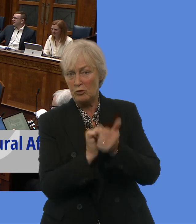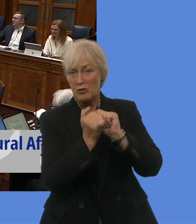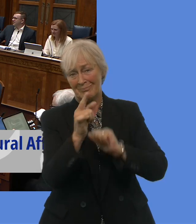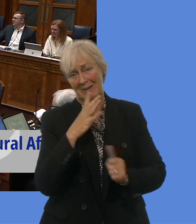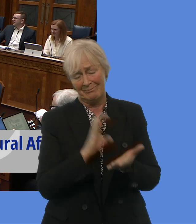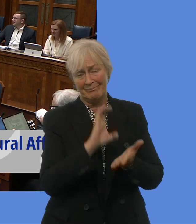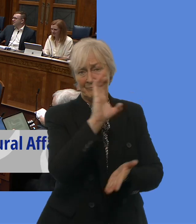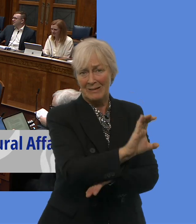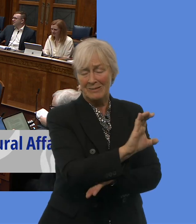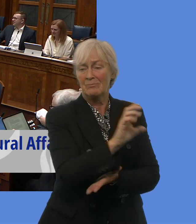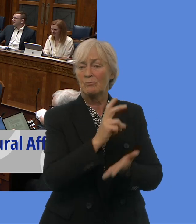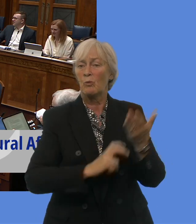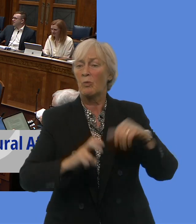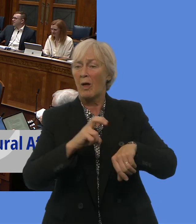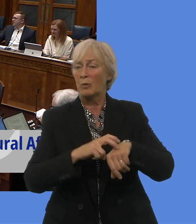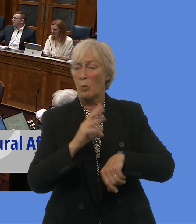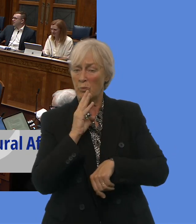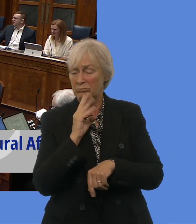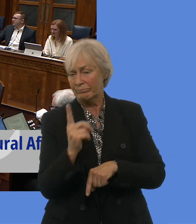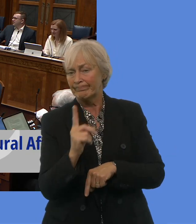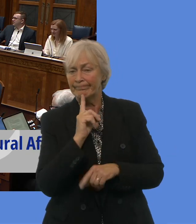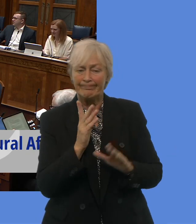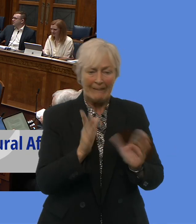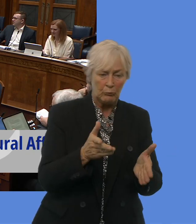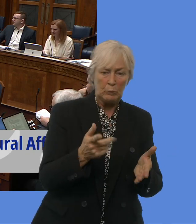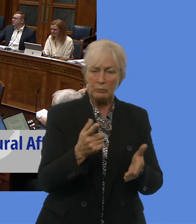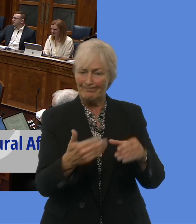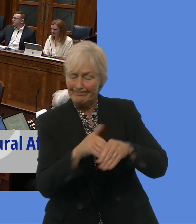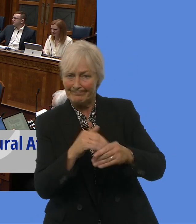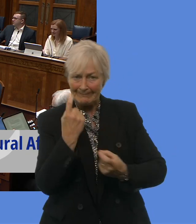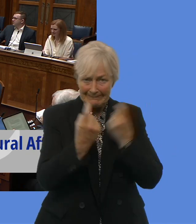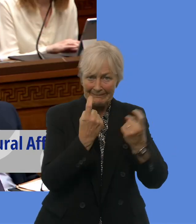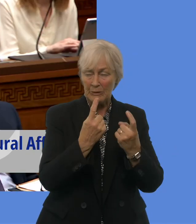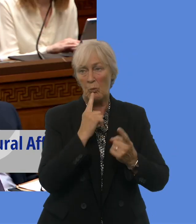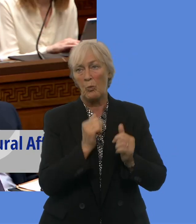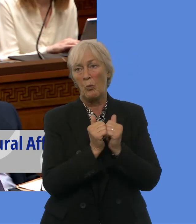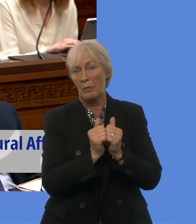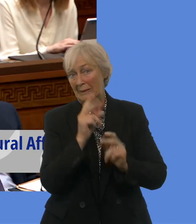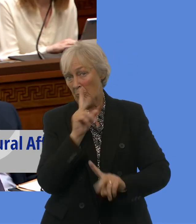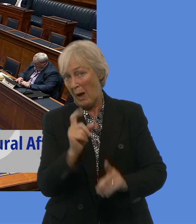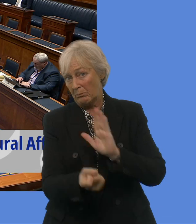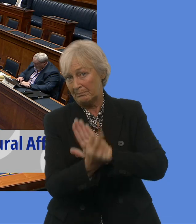The Northern Ireland Audit Office has set out their views in relation to that, and I think it would do well for people to pay heed to those.